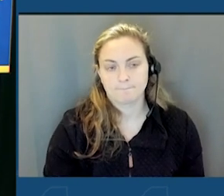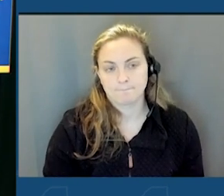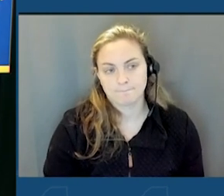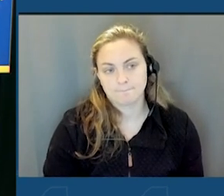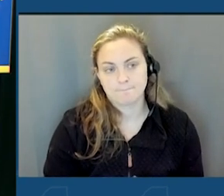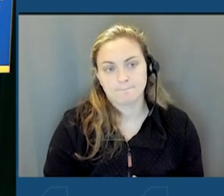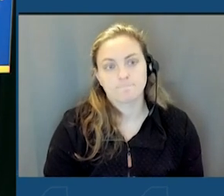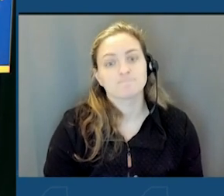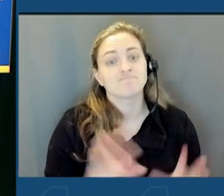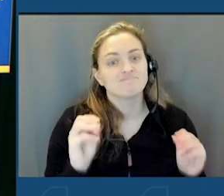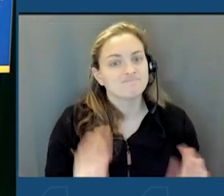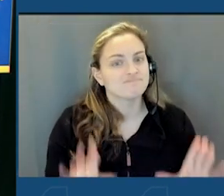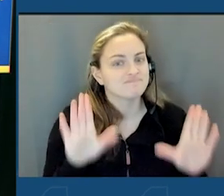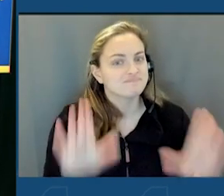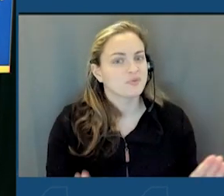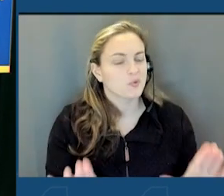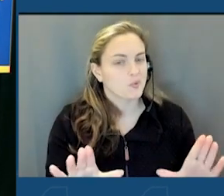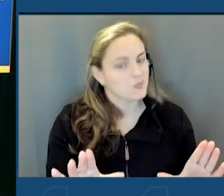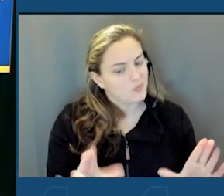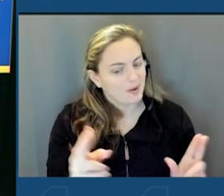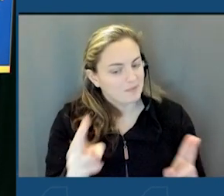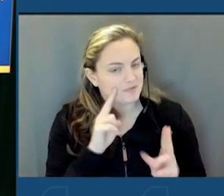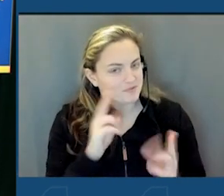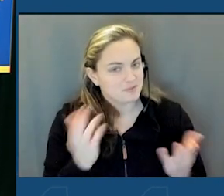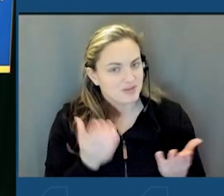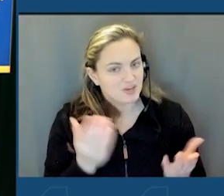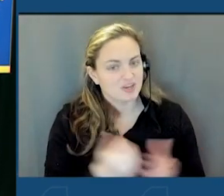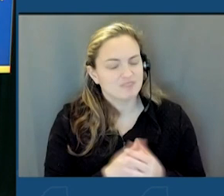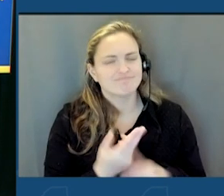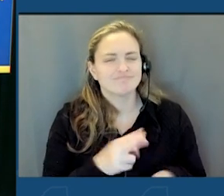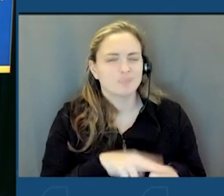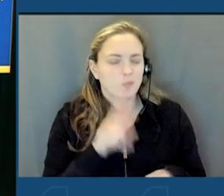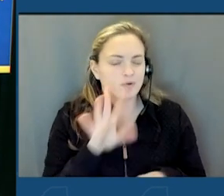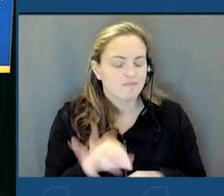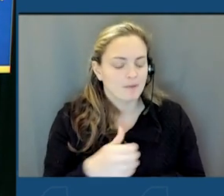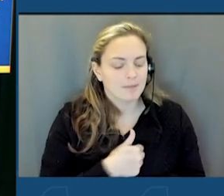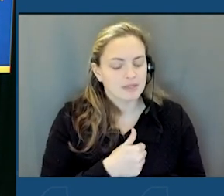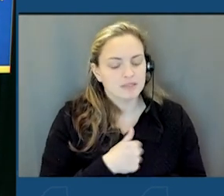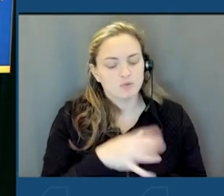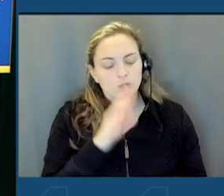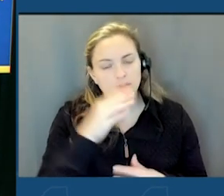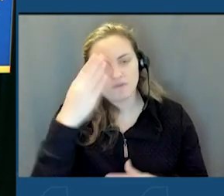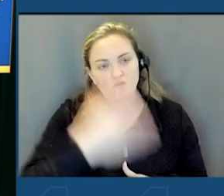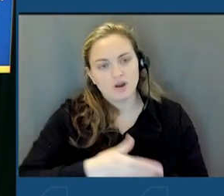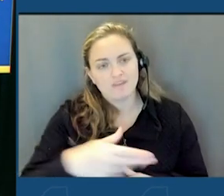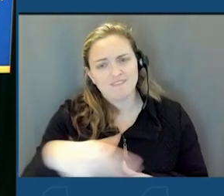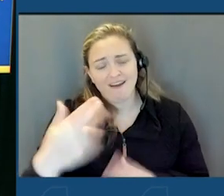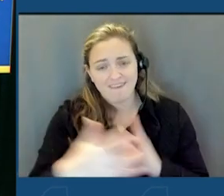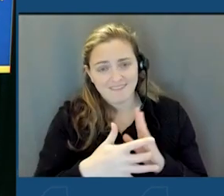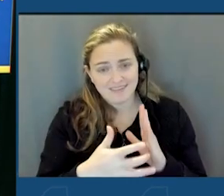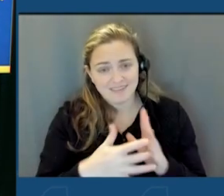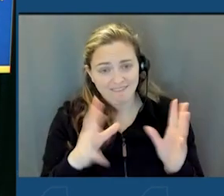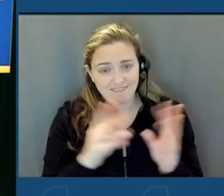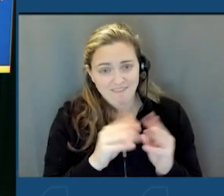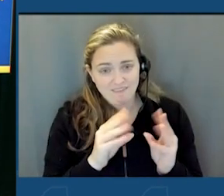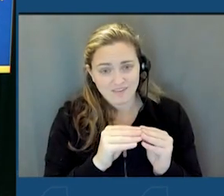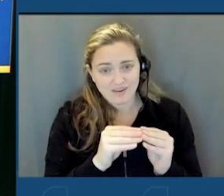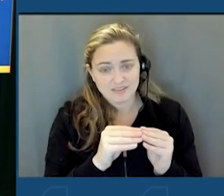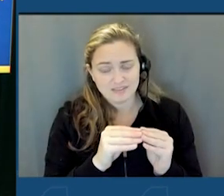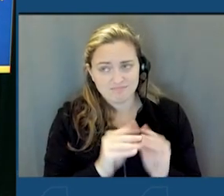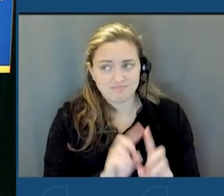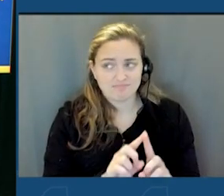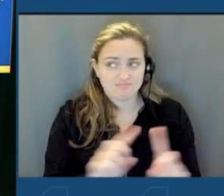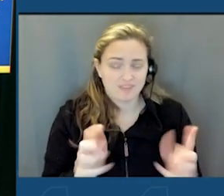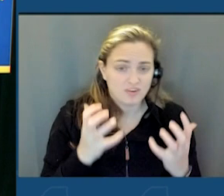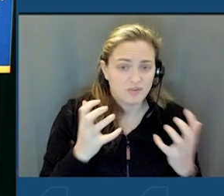Wow, it's a great privilege to be here. I would normally find myself speaking in front of a high-tech conference, so it's sort of a different audience